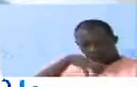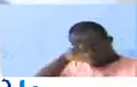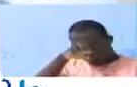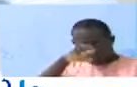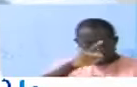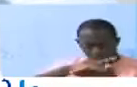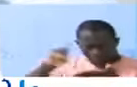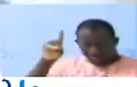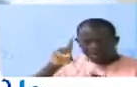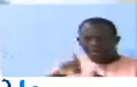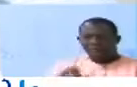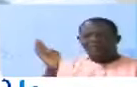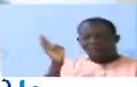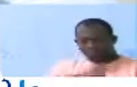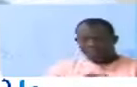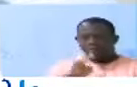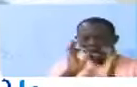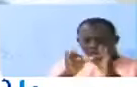And